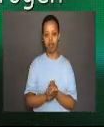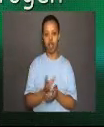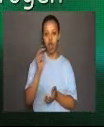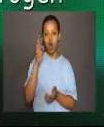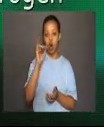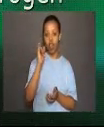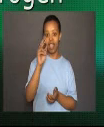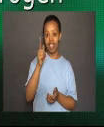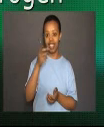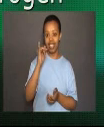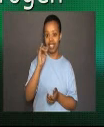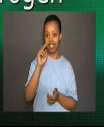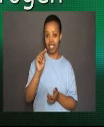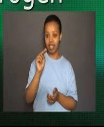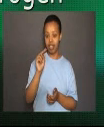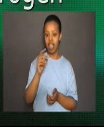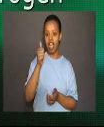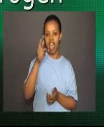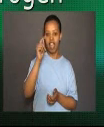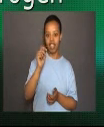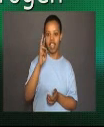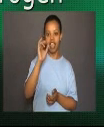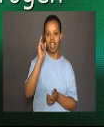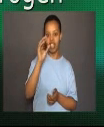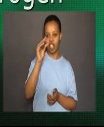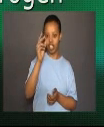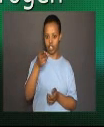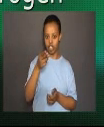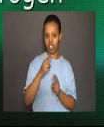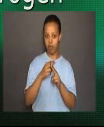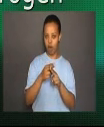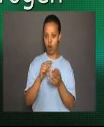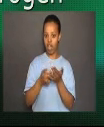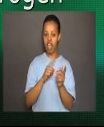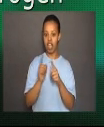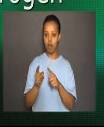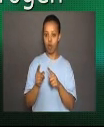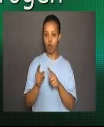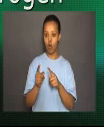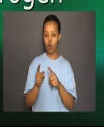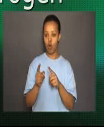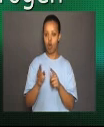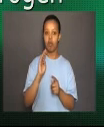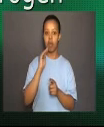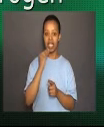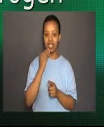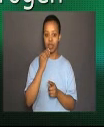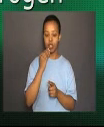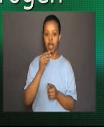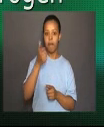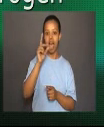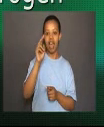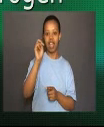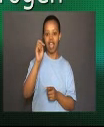Origins tend to be AT-rich, that is, rich in base pairs of adenine